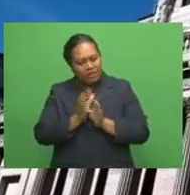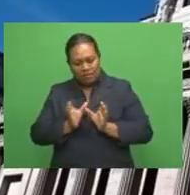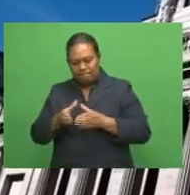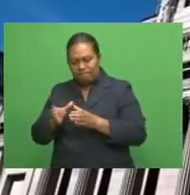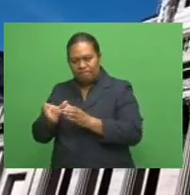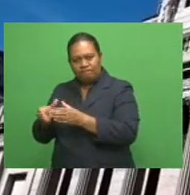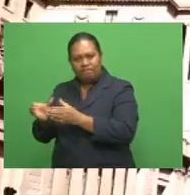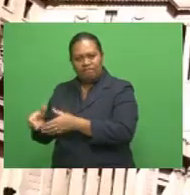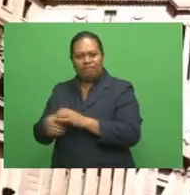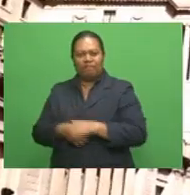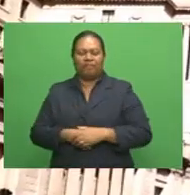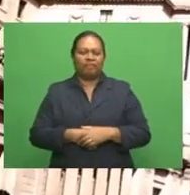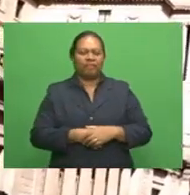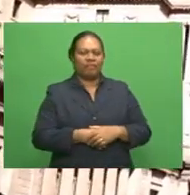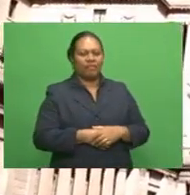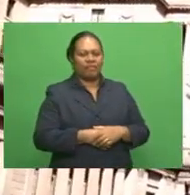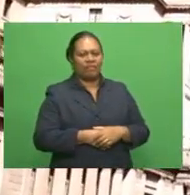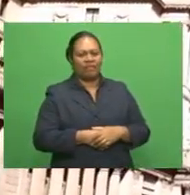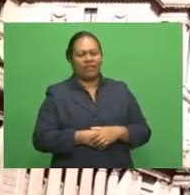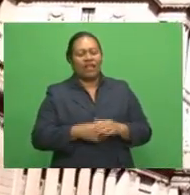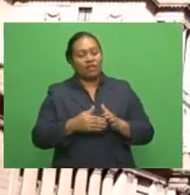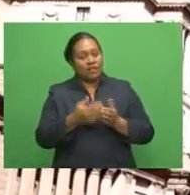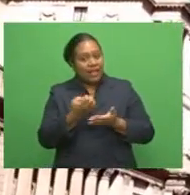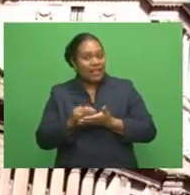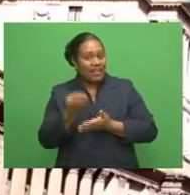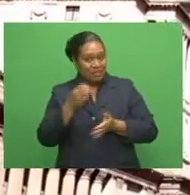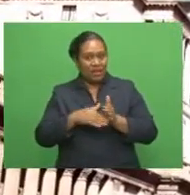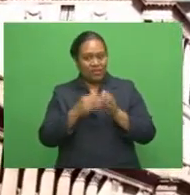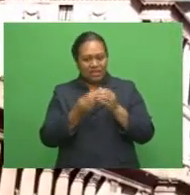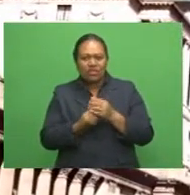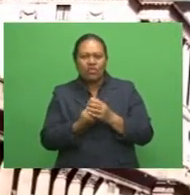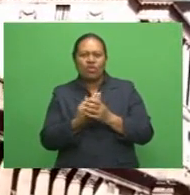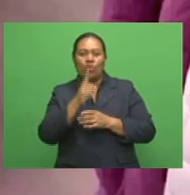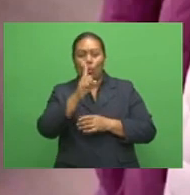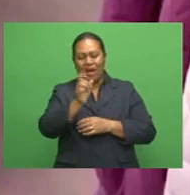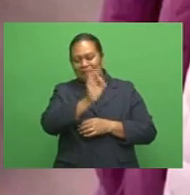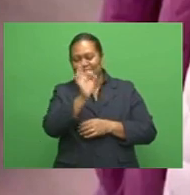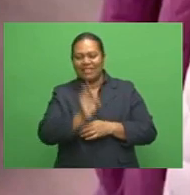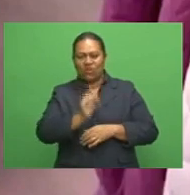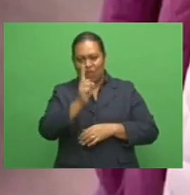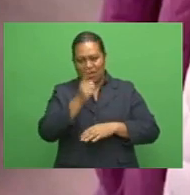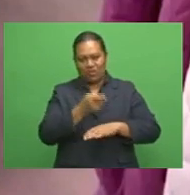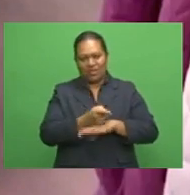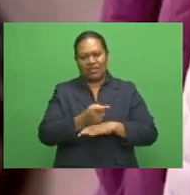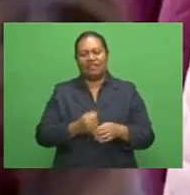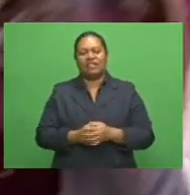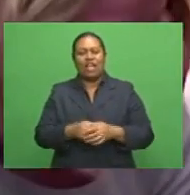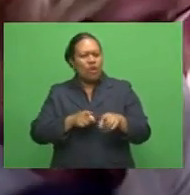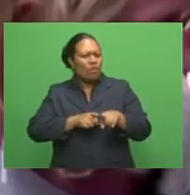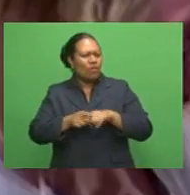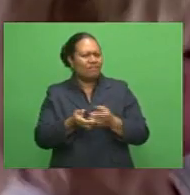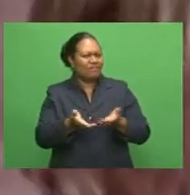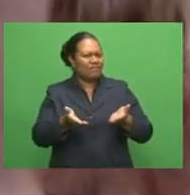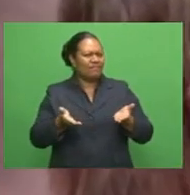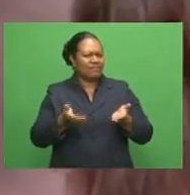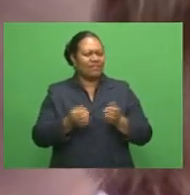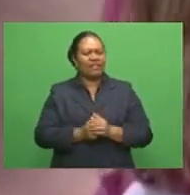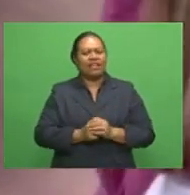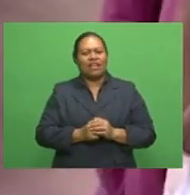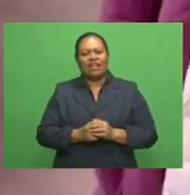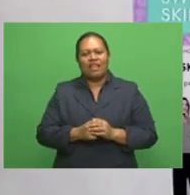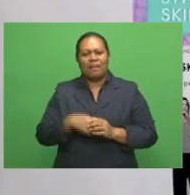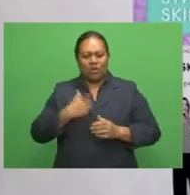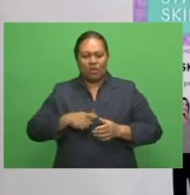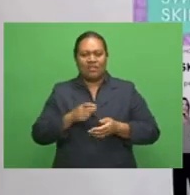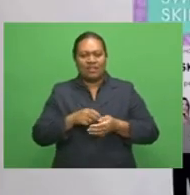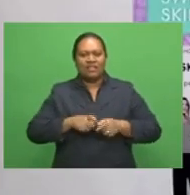a rapid V-shaped recovery, with the economy growing by around 1% a week. But many of his colleagues are doubtful of a sustained